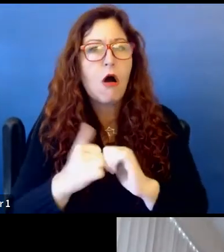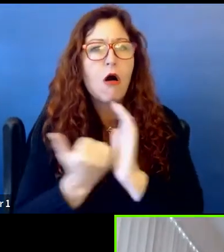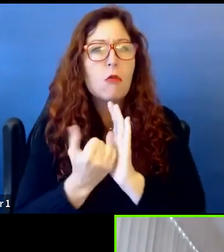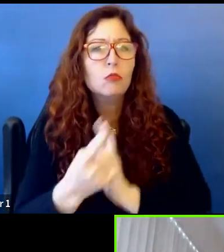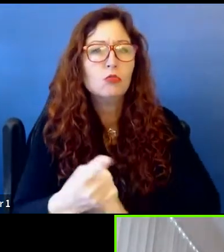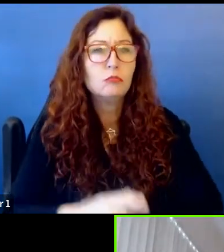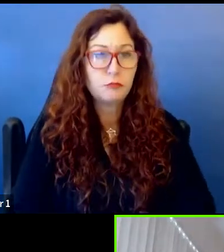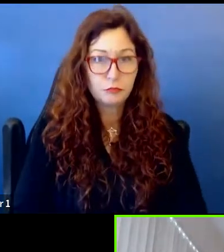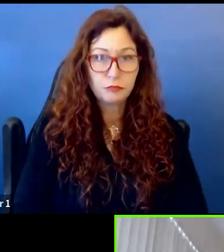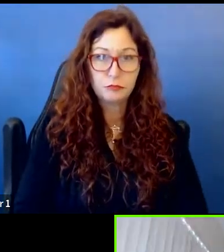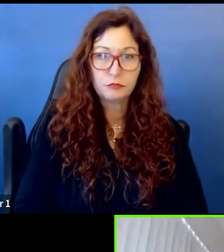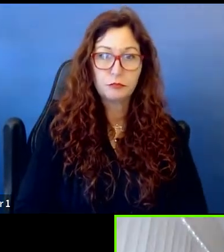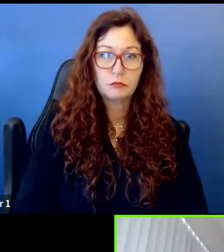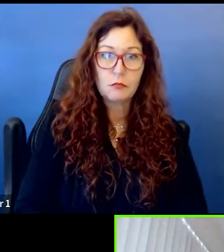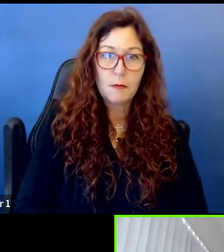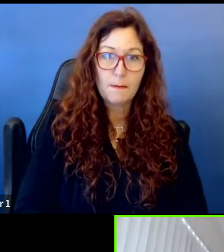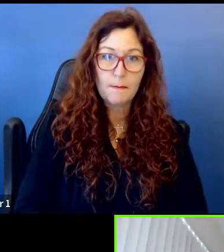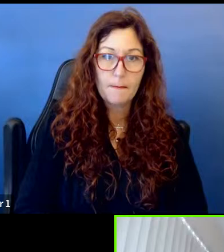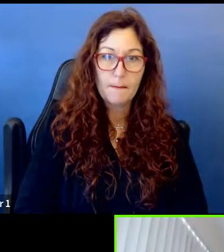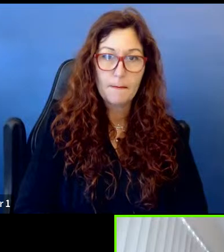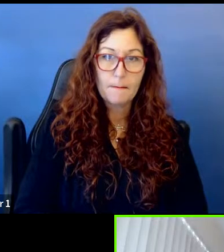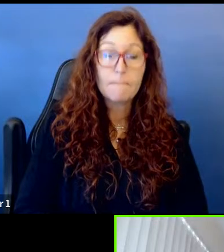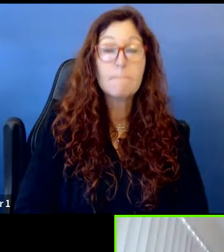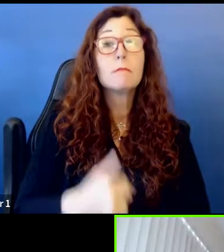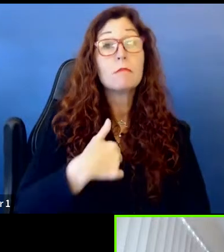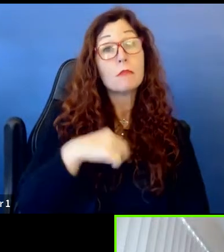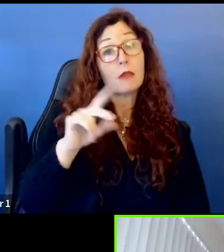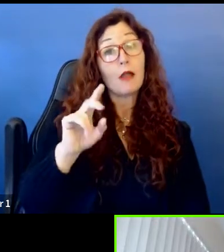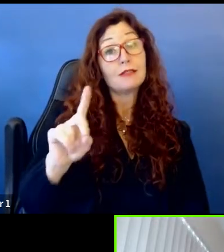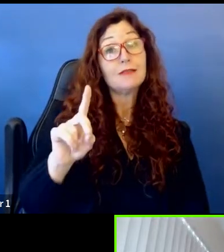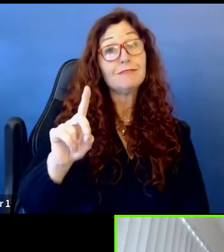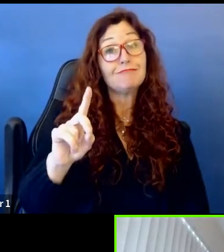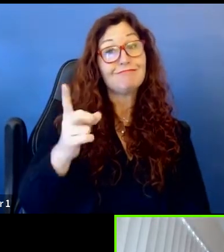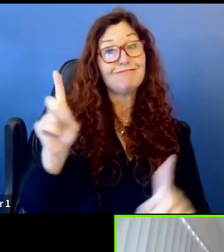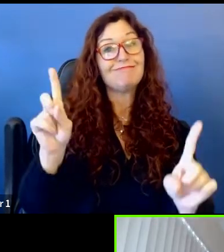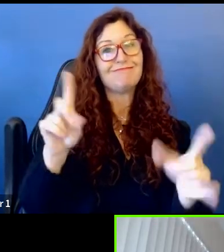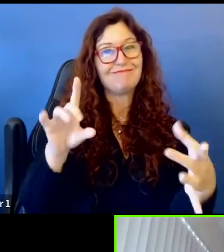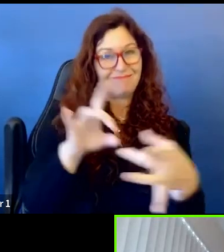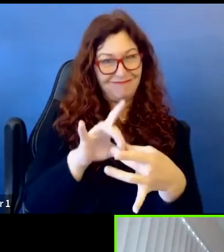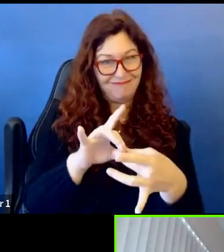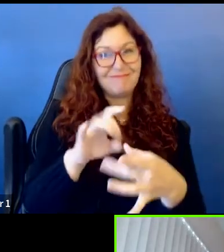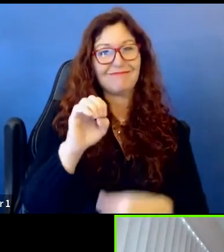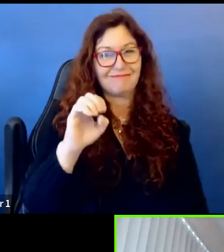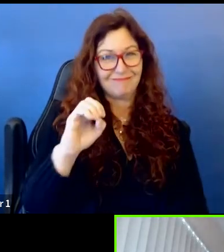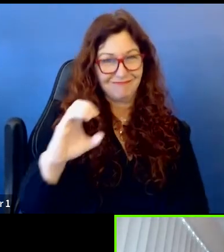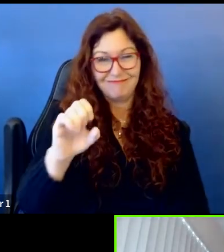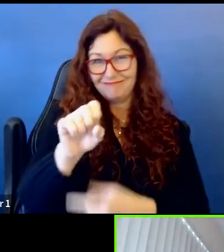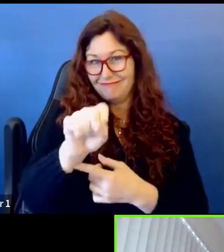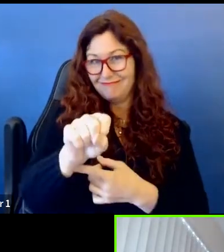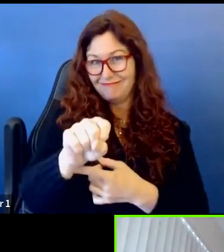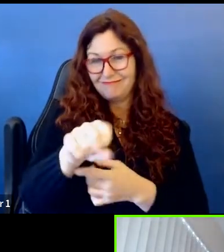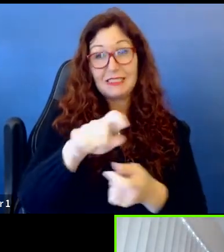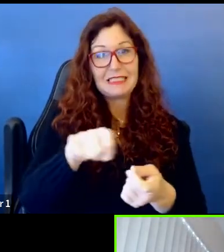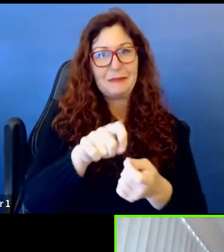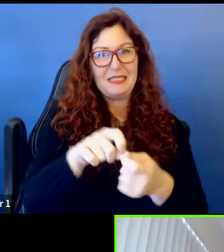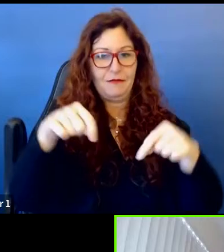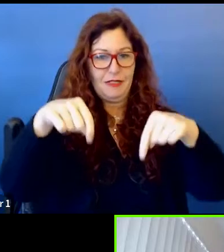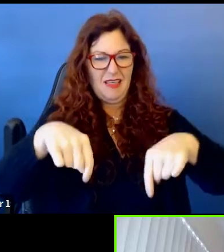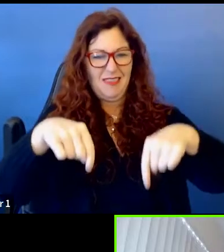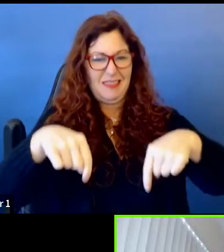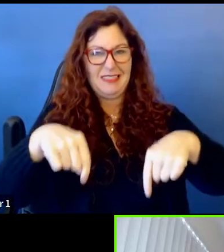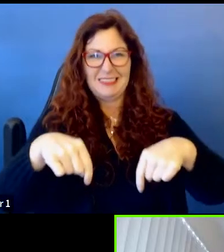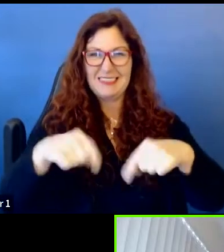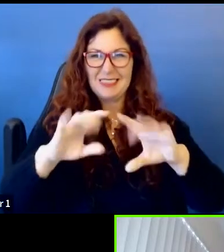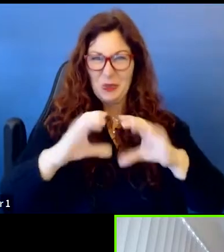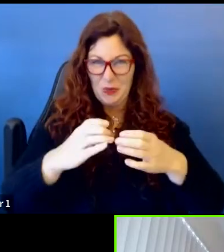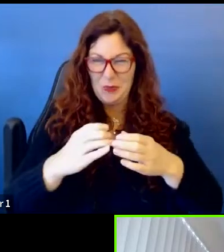thank you for that follow-up so i did get connected with them as a result of folks reaching out particularly around this panel and so that